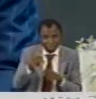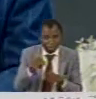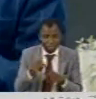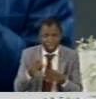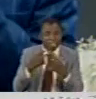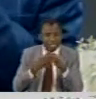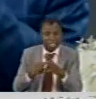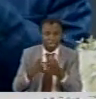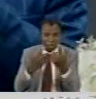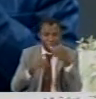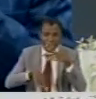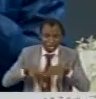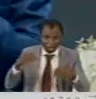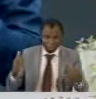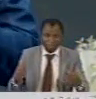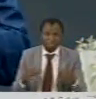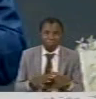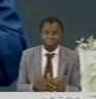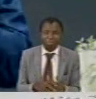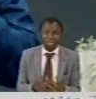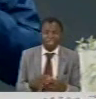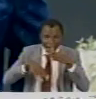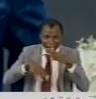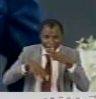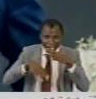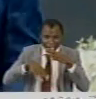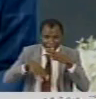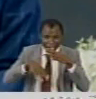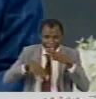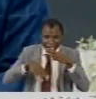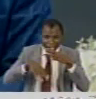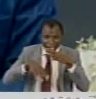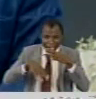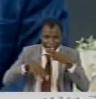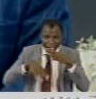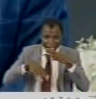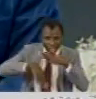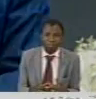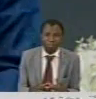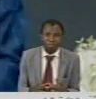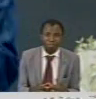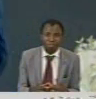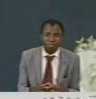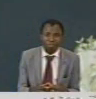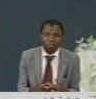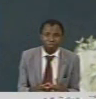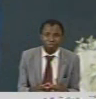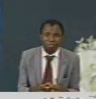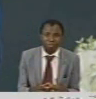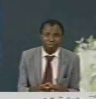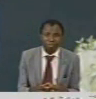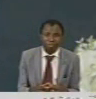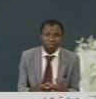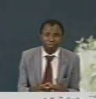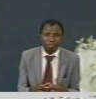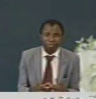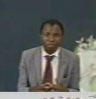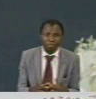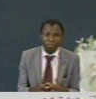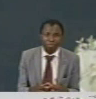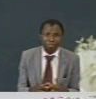coming out. Start coming out. In the night, the hand of